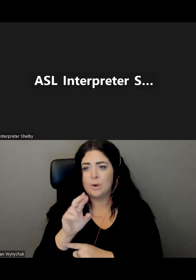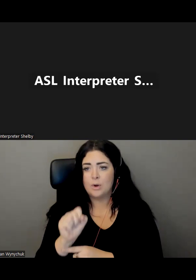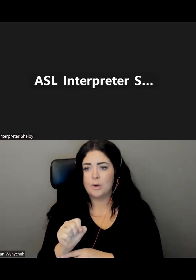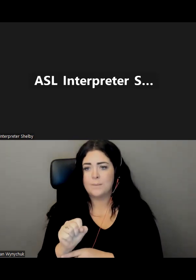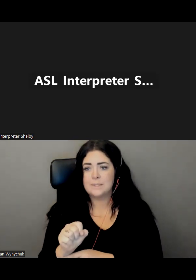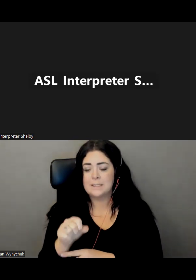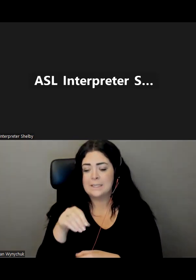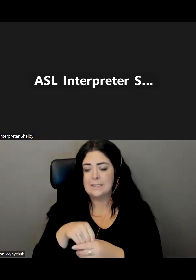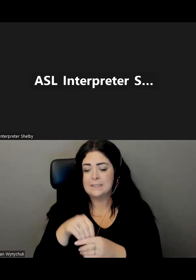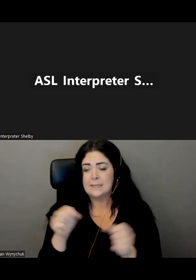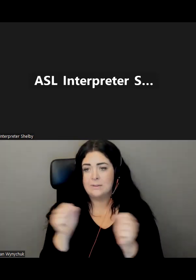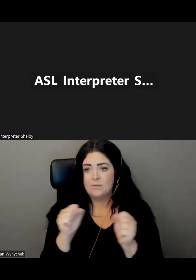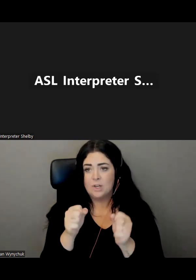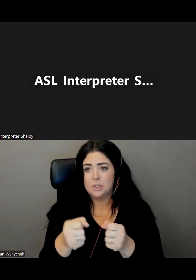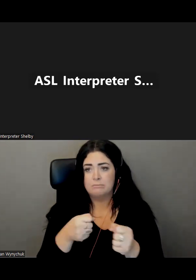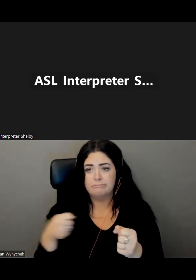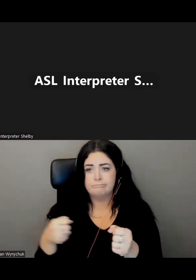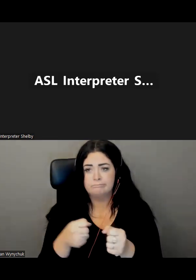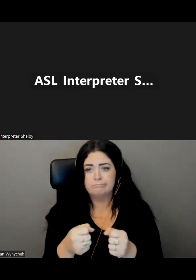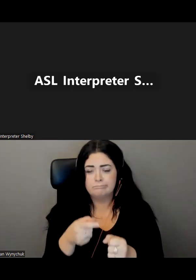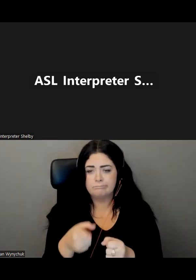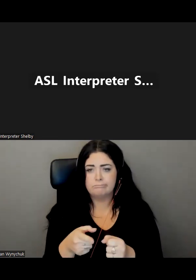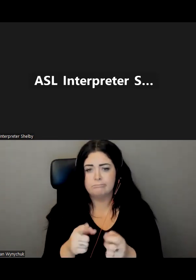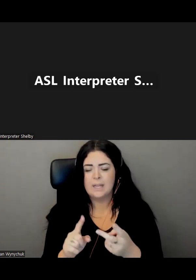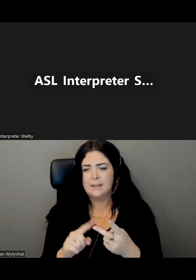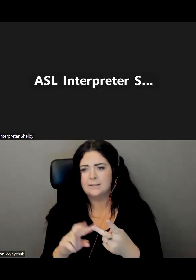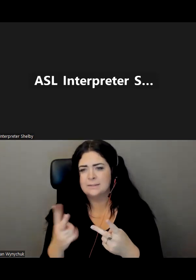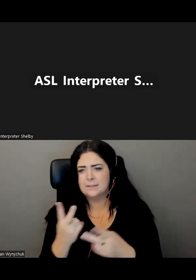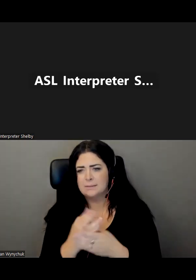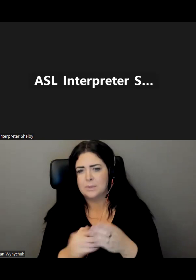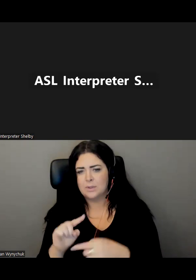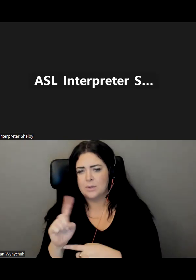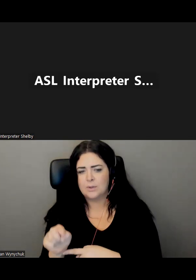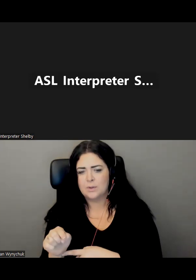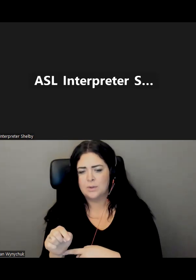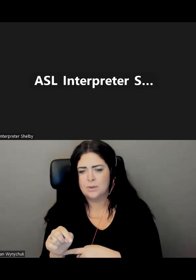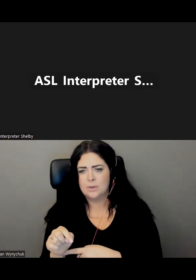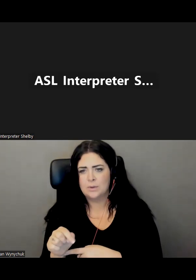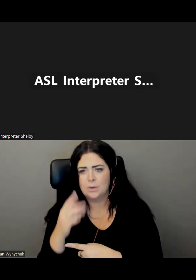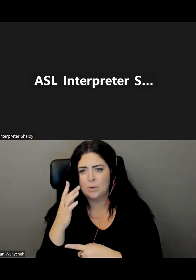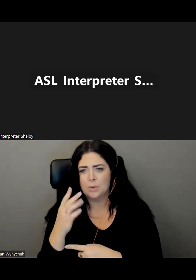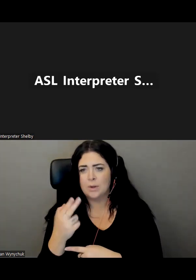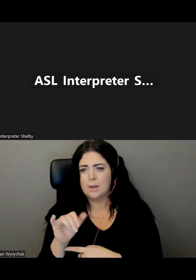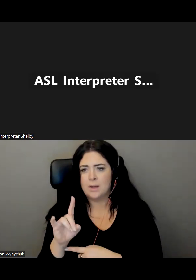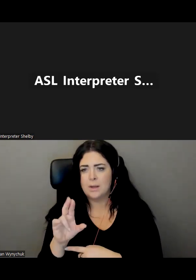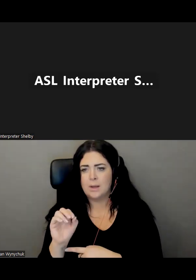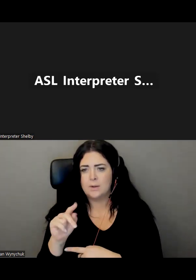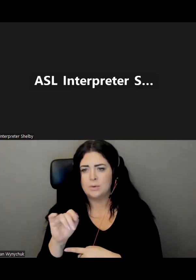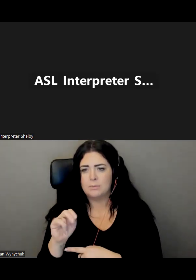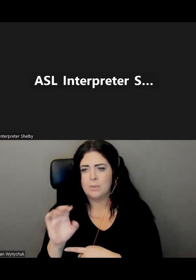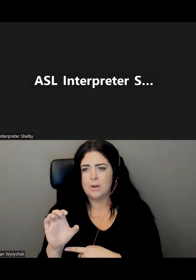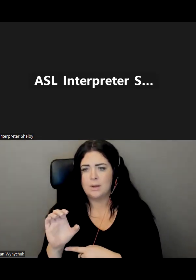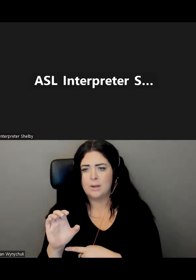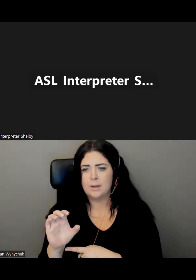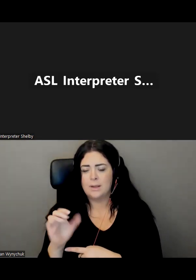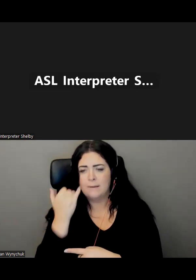including growing? And then the second part of that question is, how do hydroponic plants pollinate when